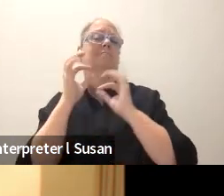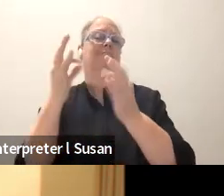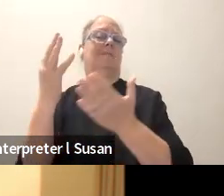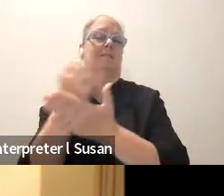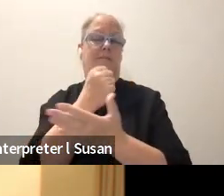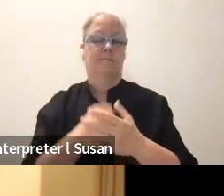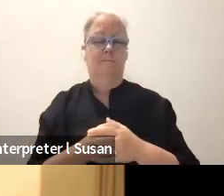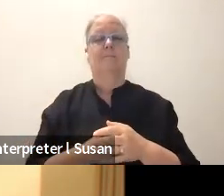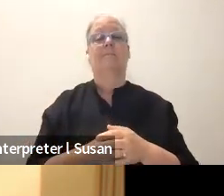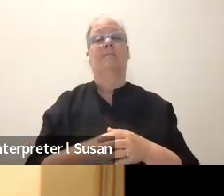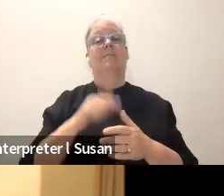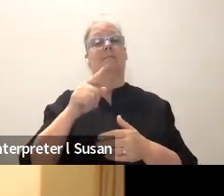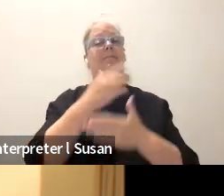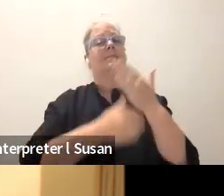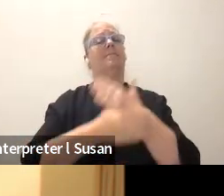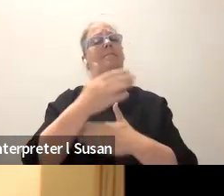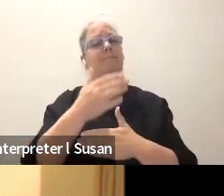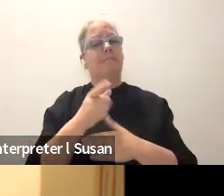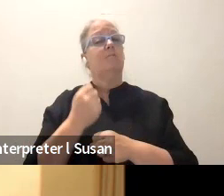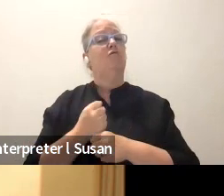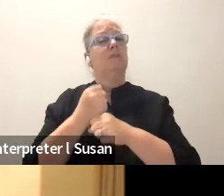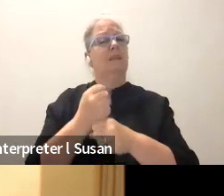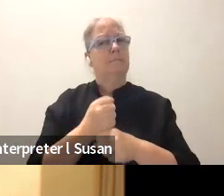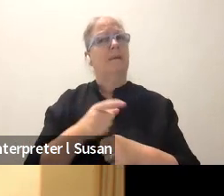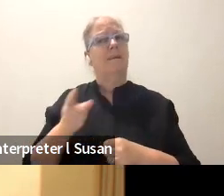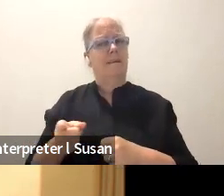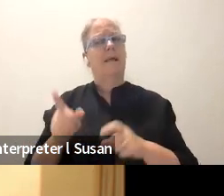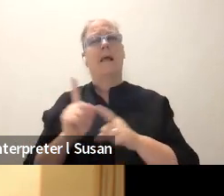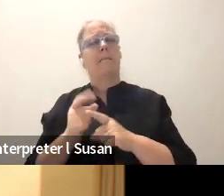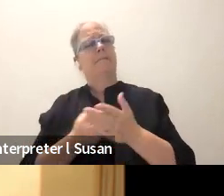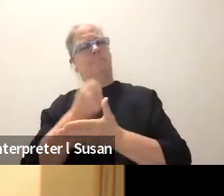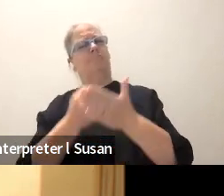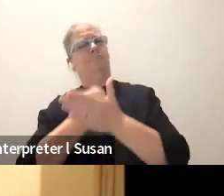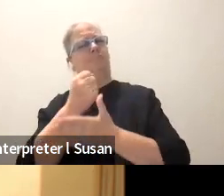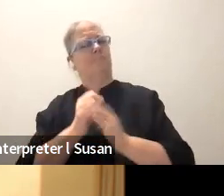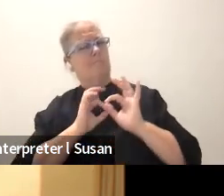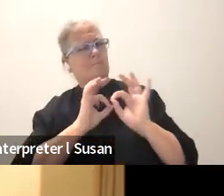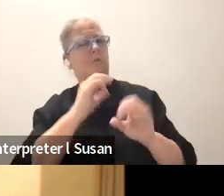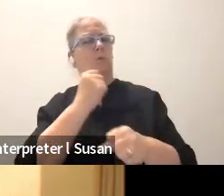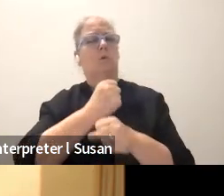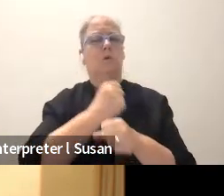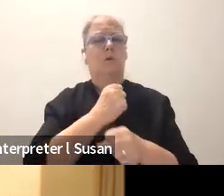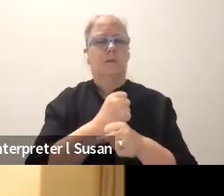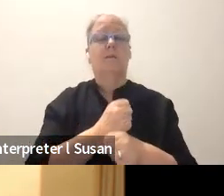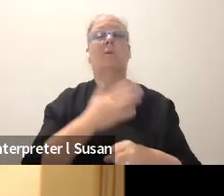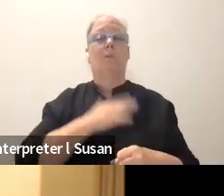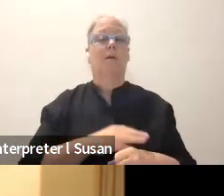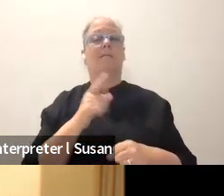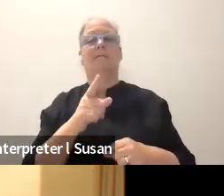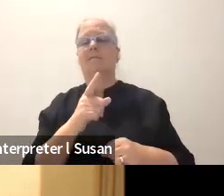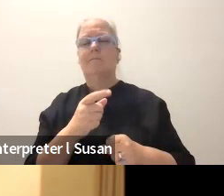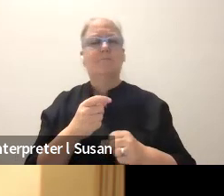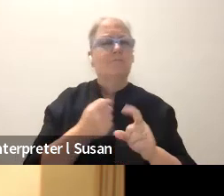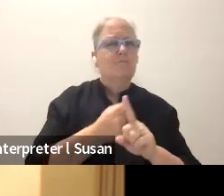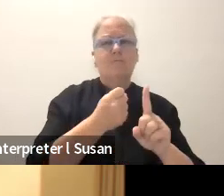disability representatives also champion and acknowledge the collaborative approach in their media releases and representative engagement with relevant